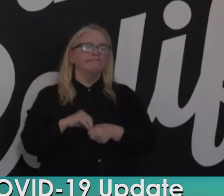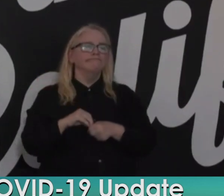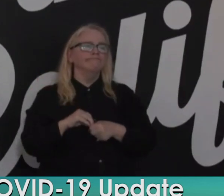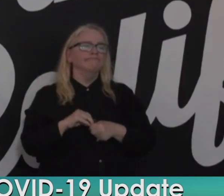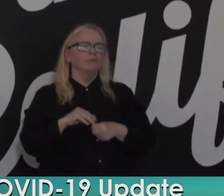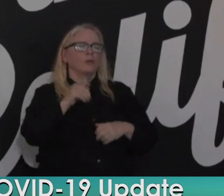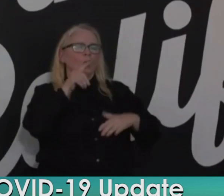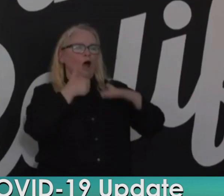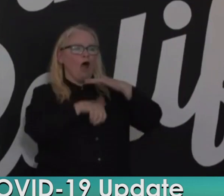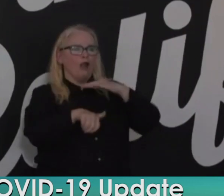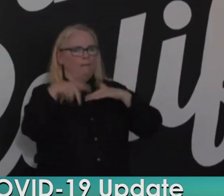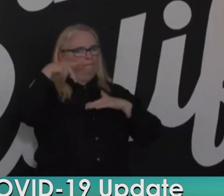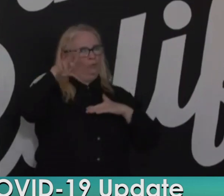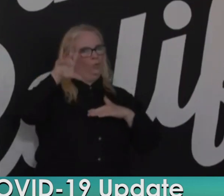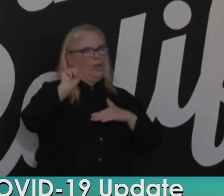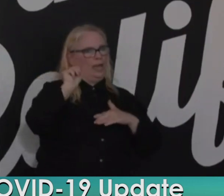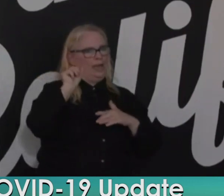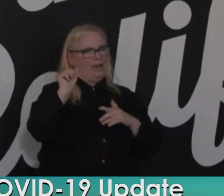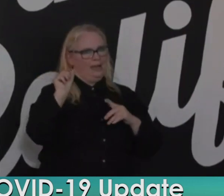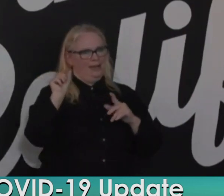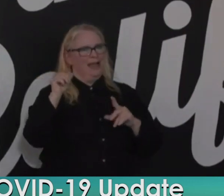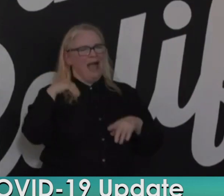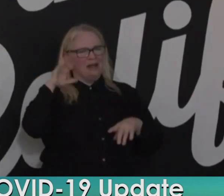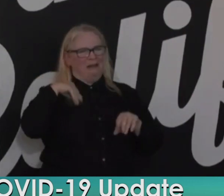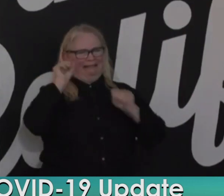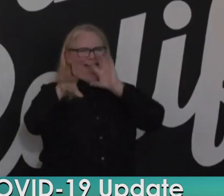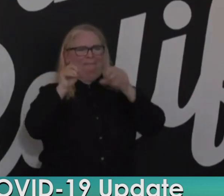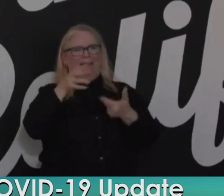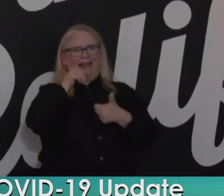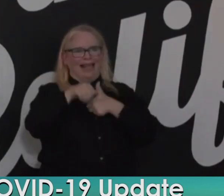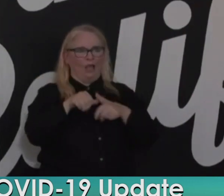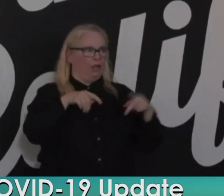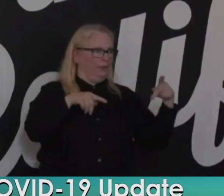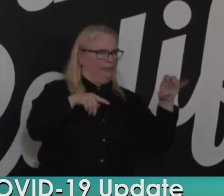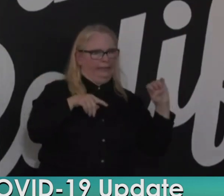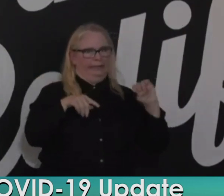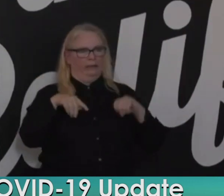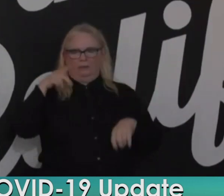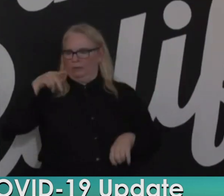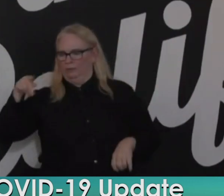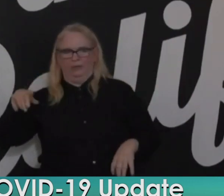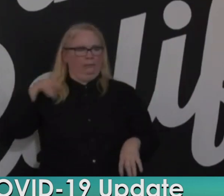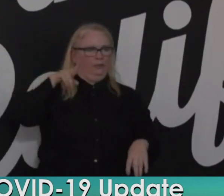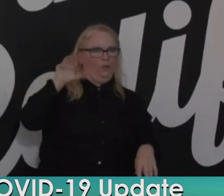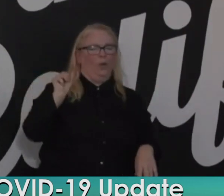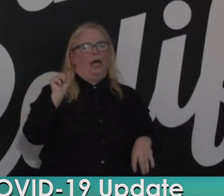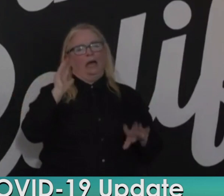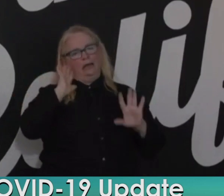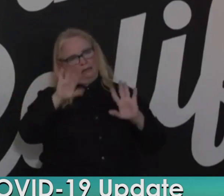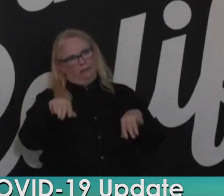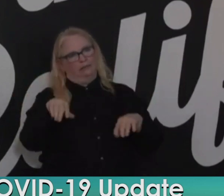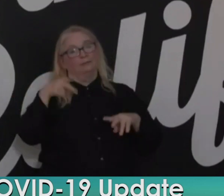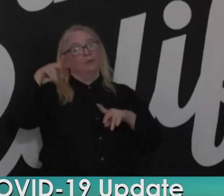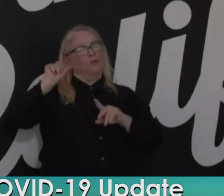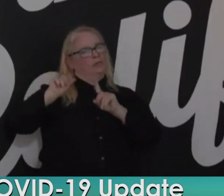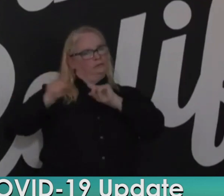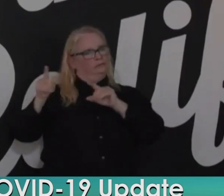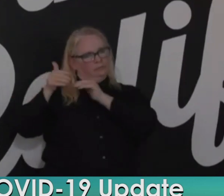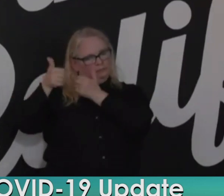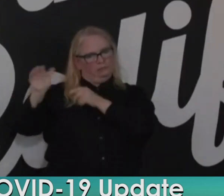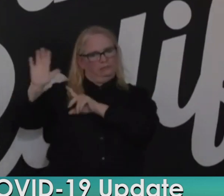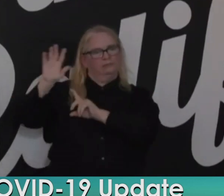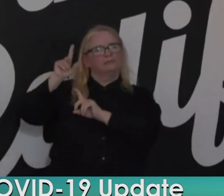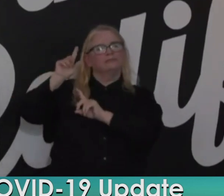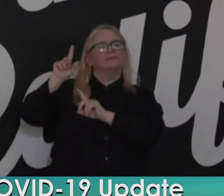of letters. PUA, not PPP, not PPE. The PUA program is the Pandemic Unemployment Assistance